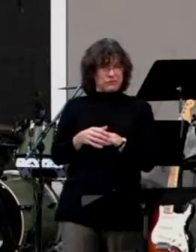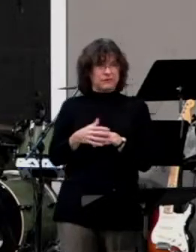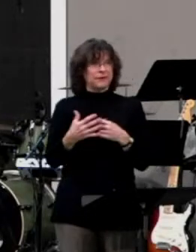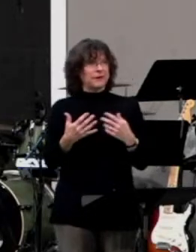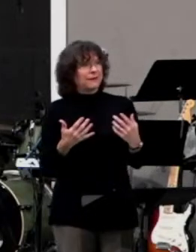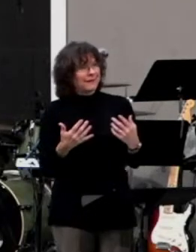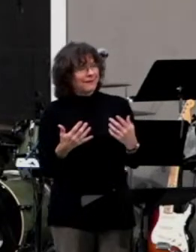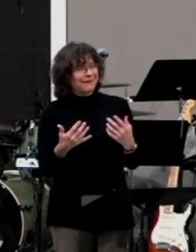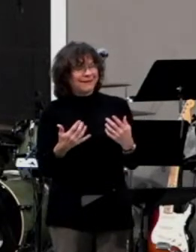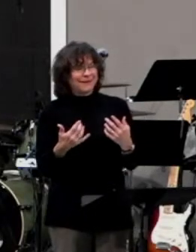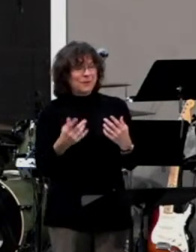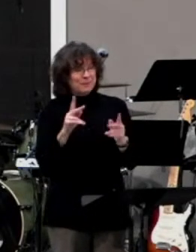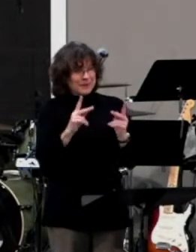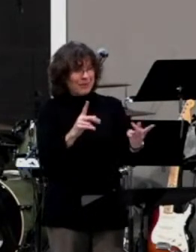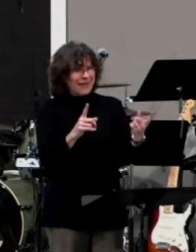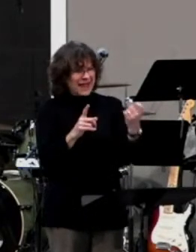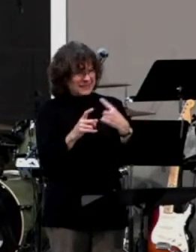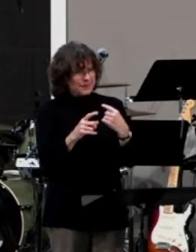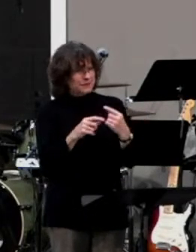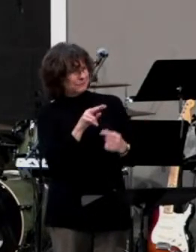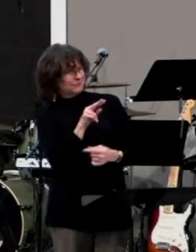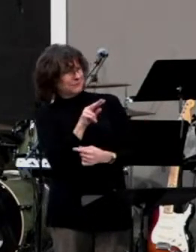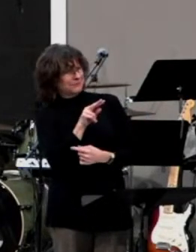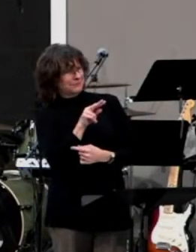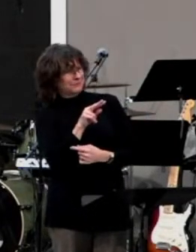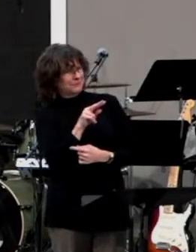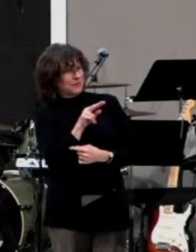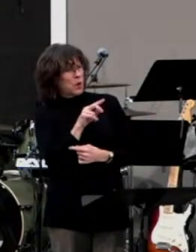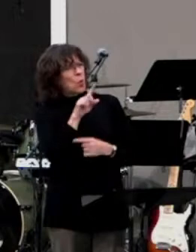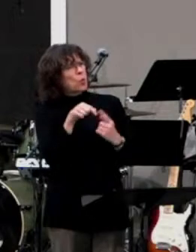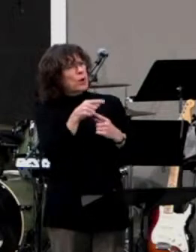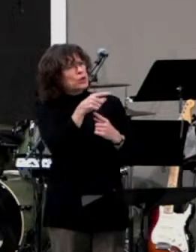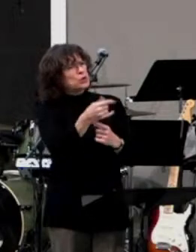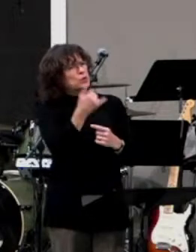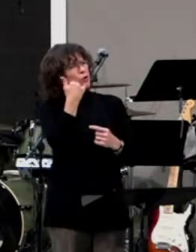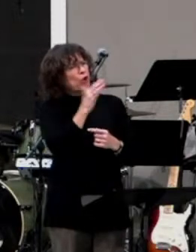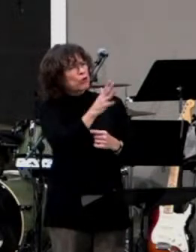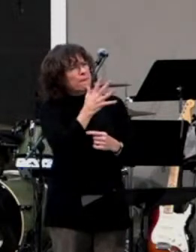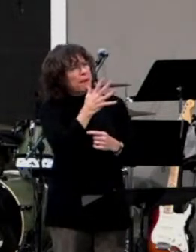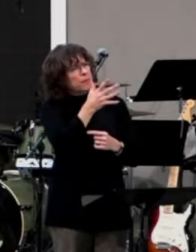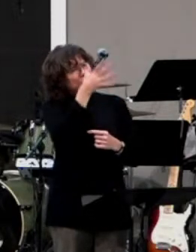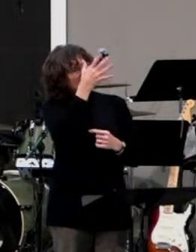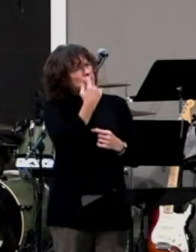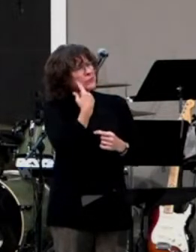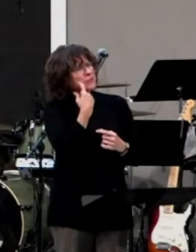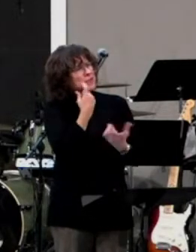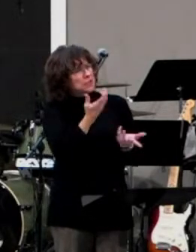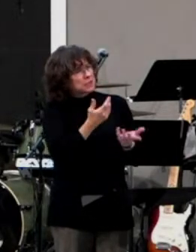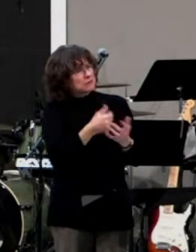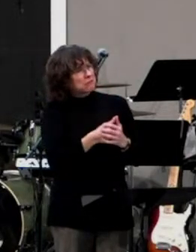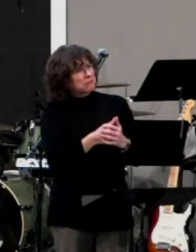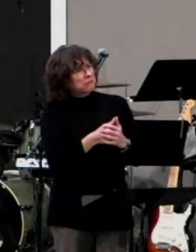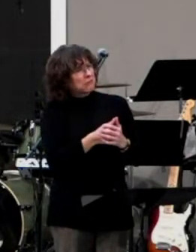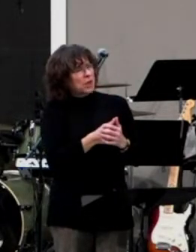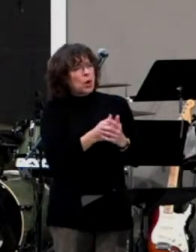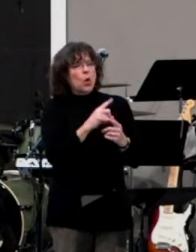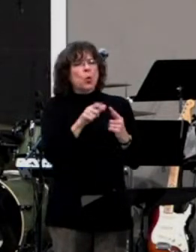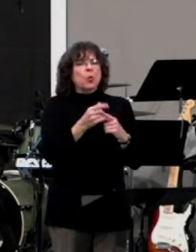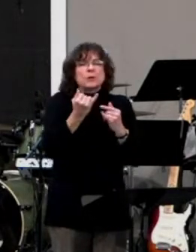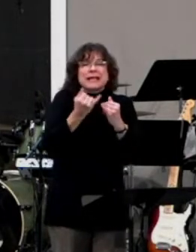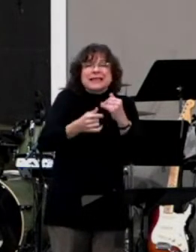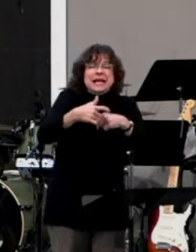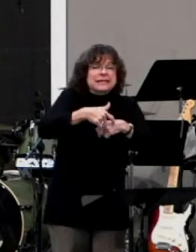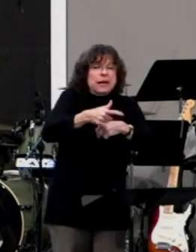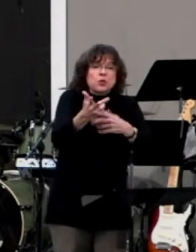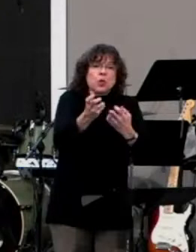And I look at people and say, well, when was the last time you called your mom or your dad? When was the last time you wanted